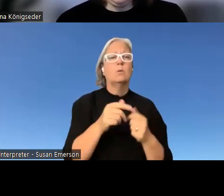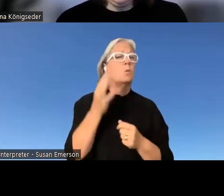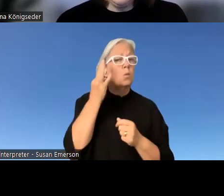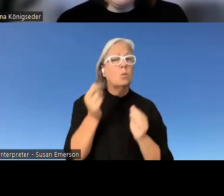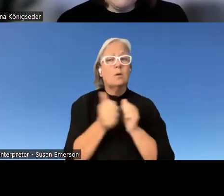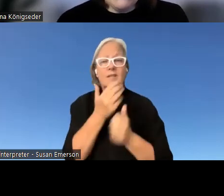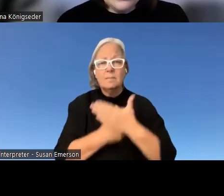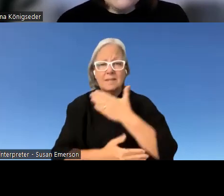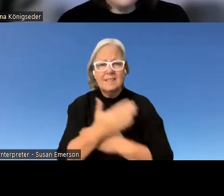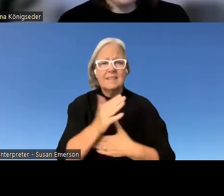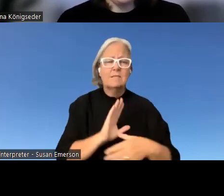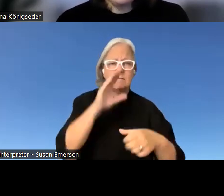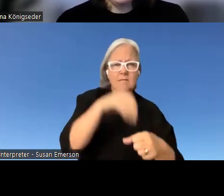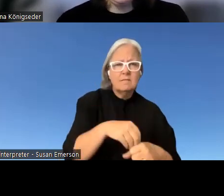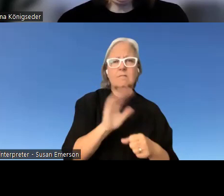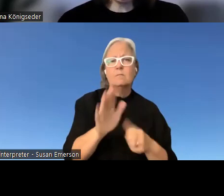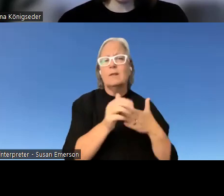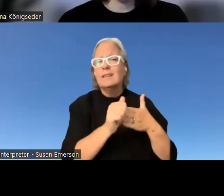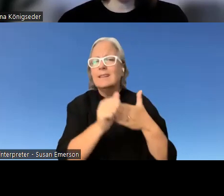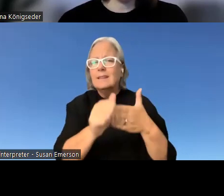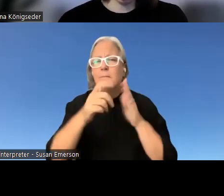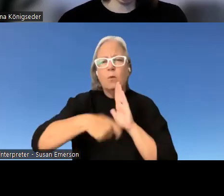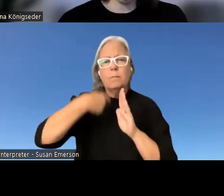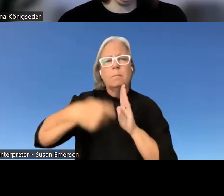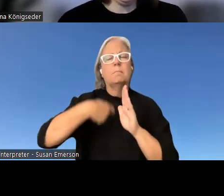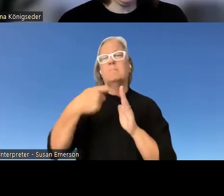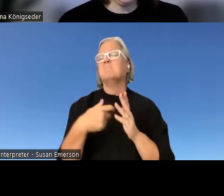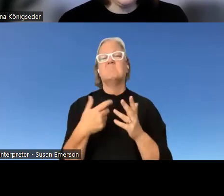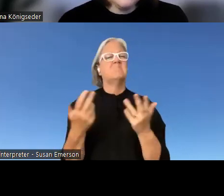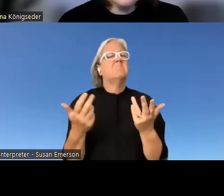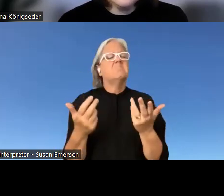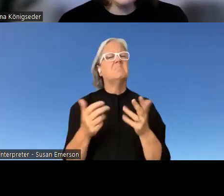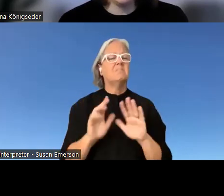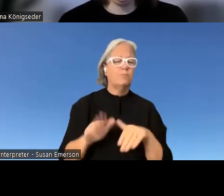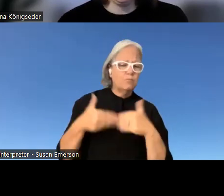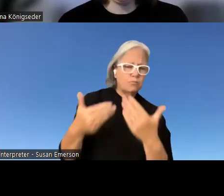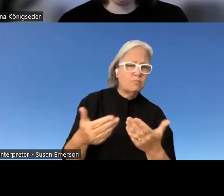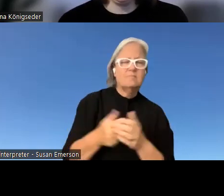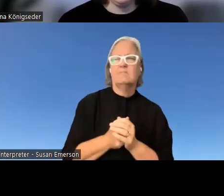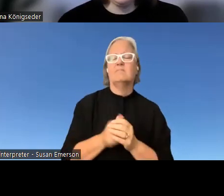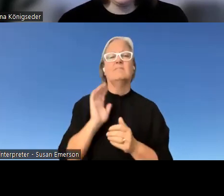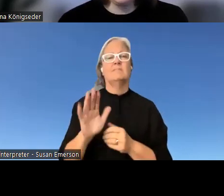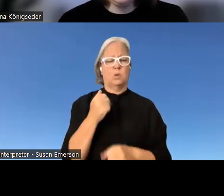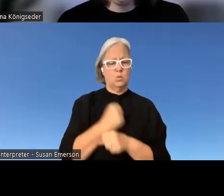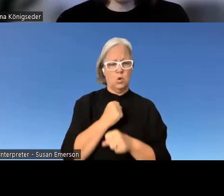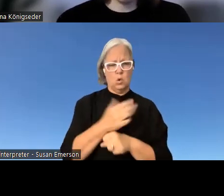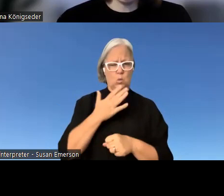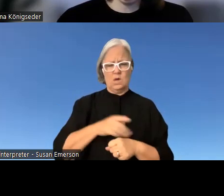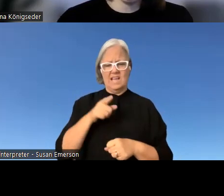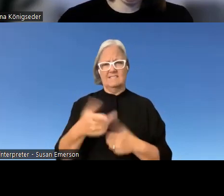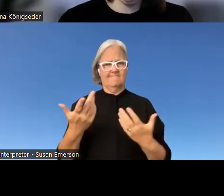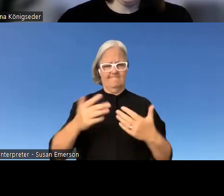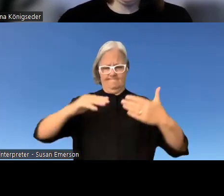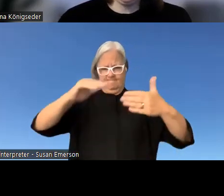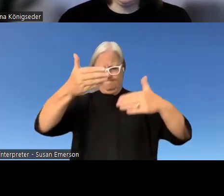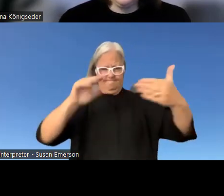mainstream leadership programs, any kind of provisions of workplace adjustments for employees with disabilities to really